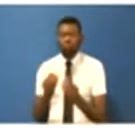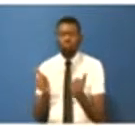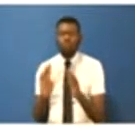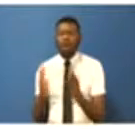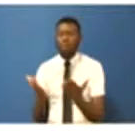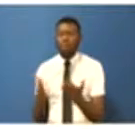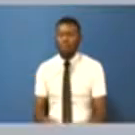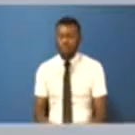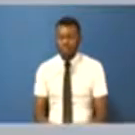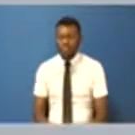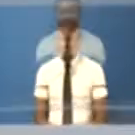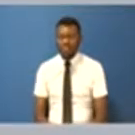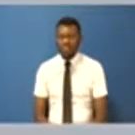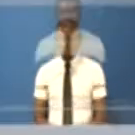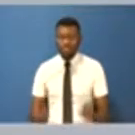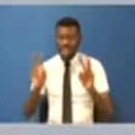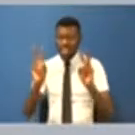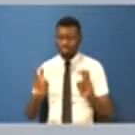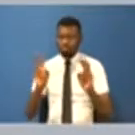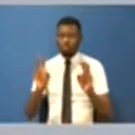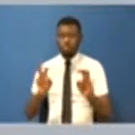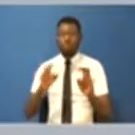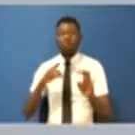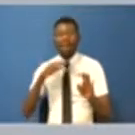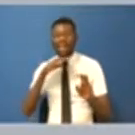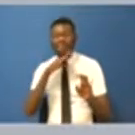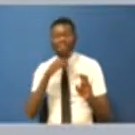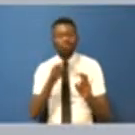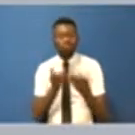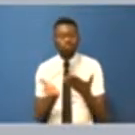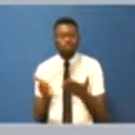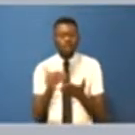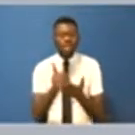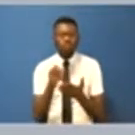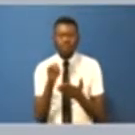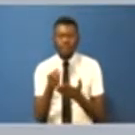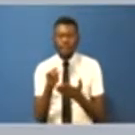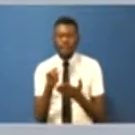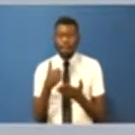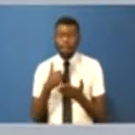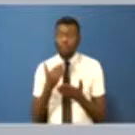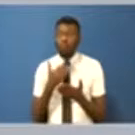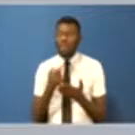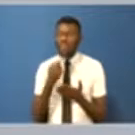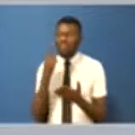about the garbage issue one thing i want to say that